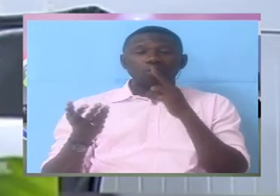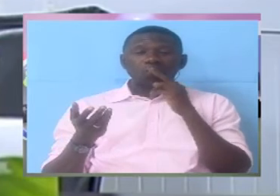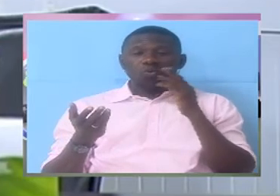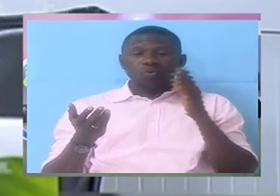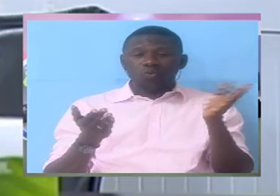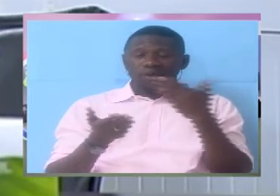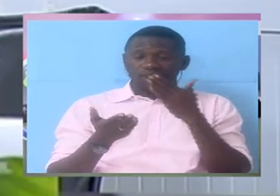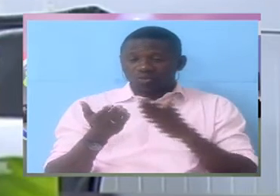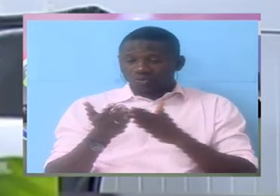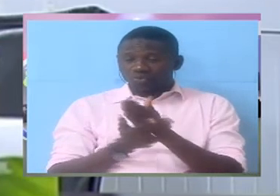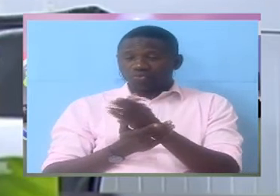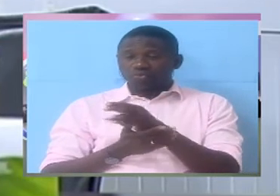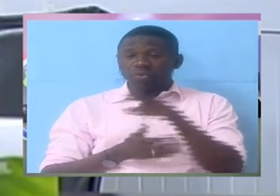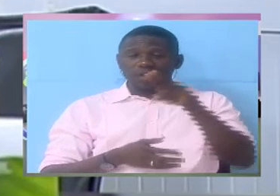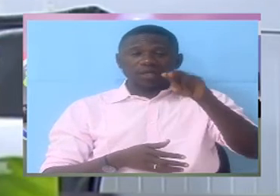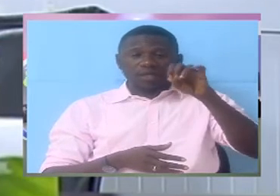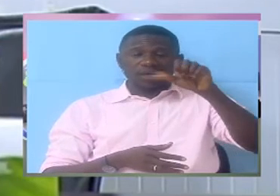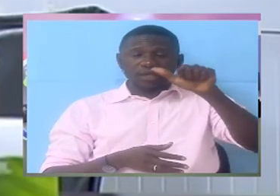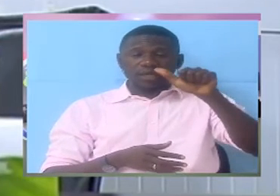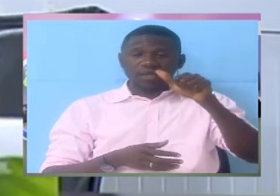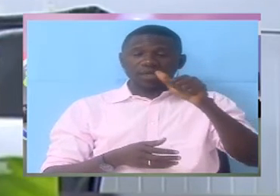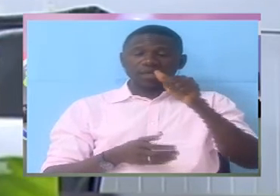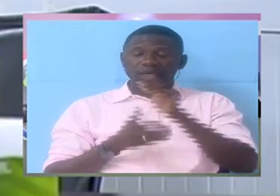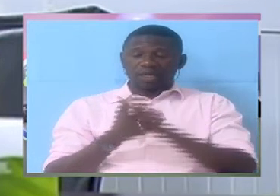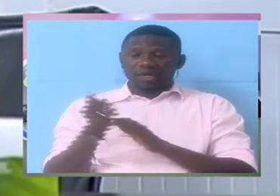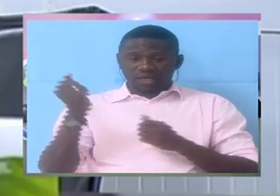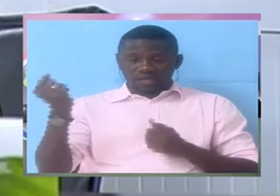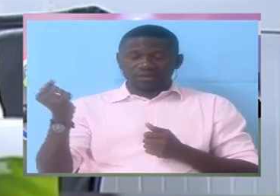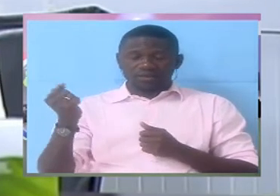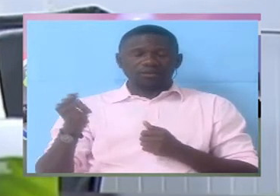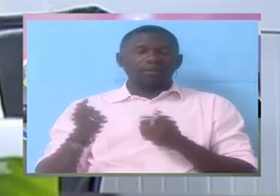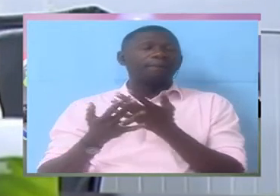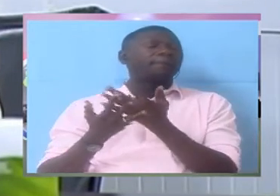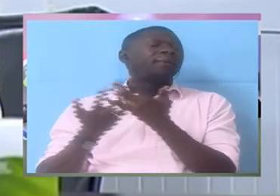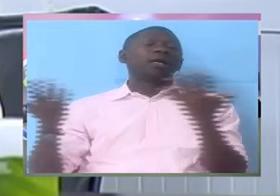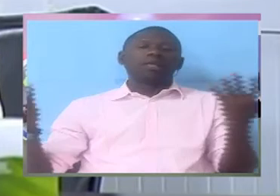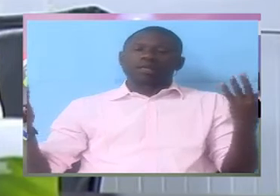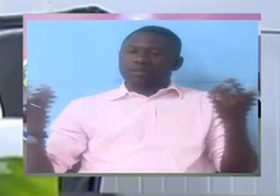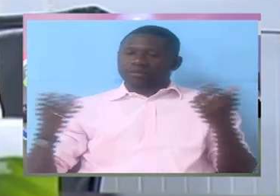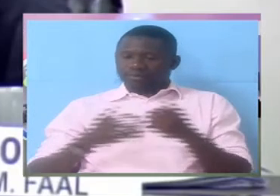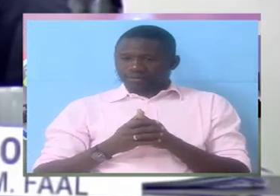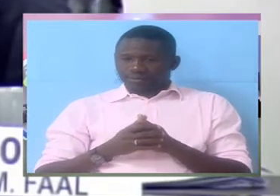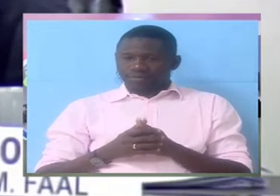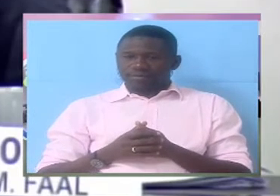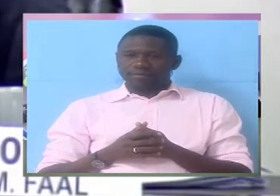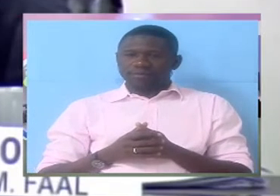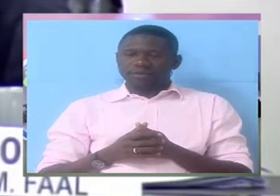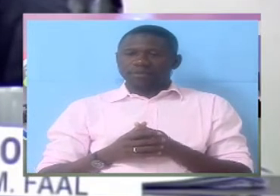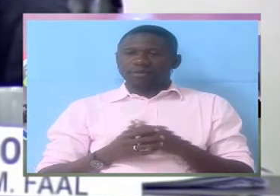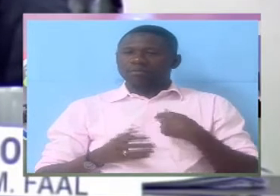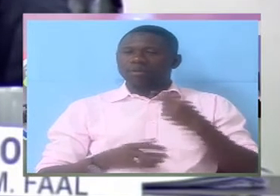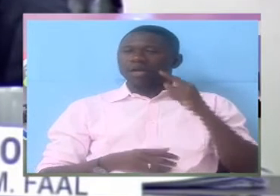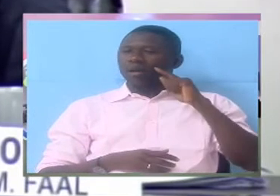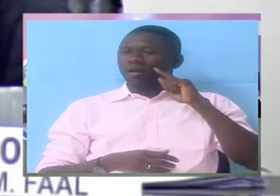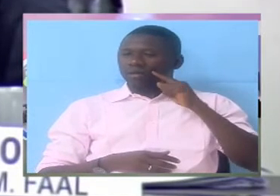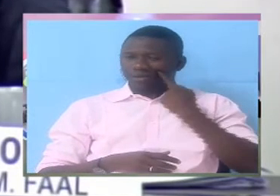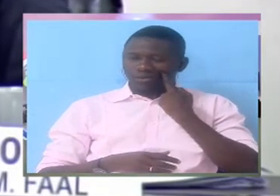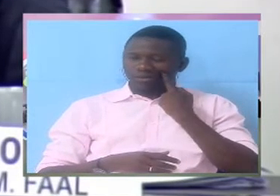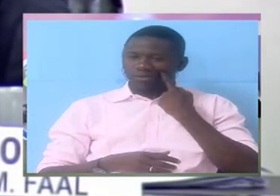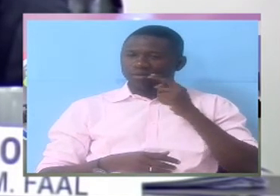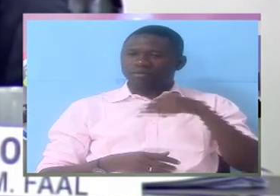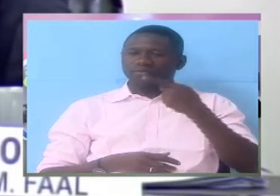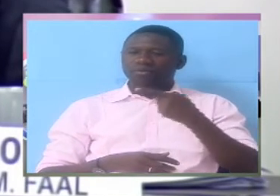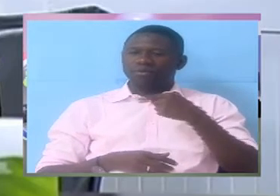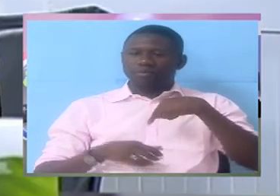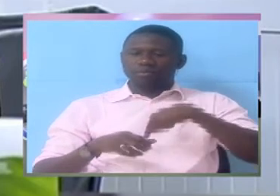hands mo men nanga mo dun ta katambin tol buloko. It's too much. Asia batal. I am ashamed for my country.